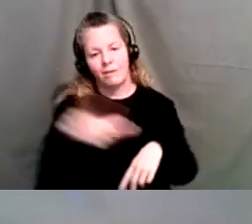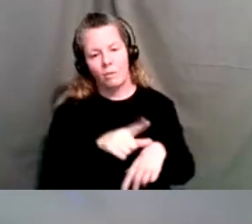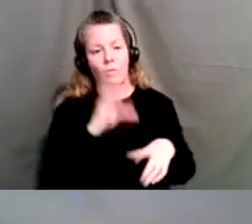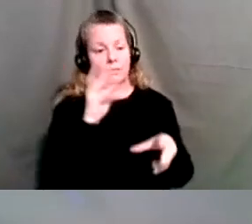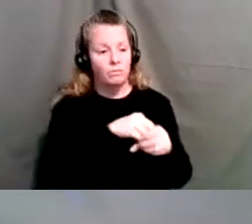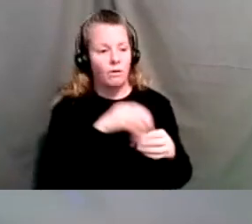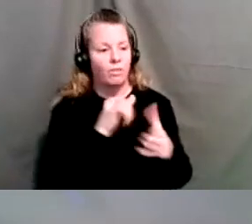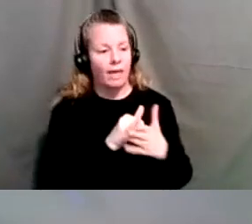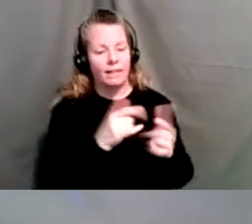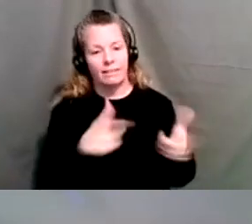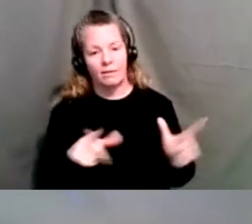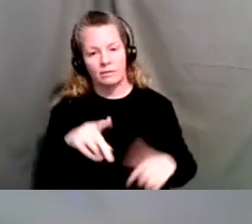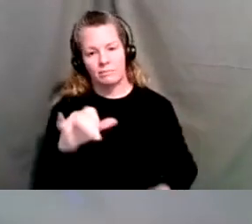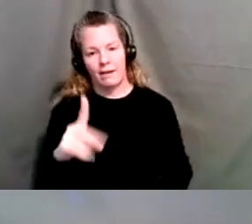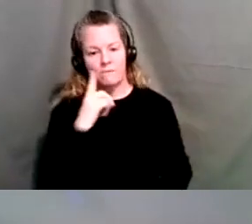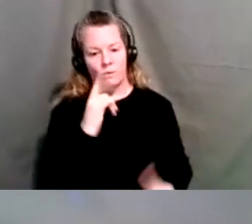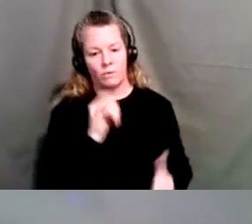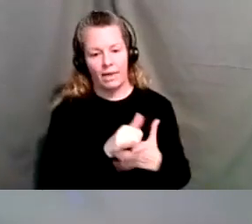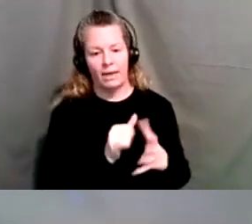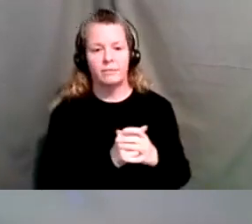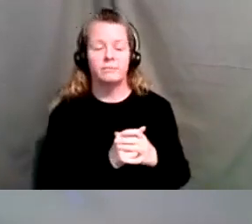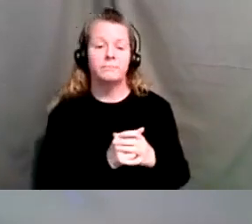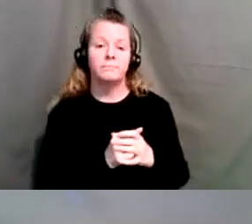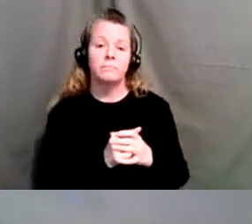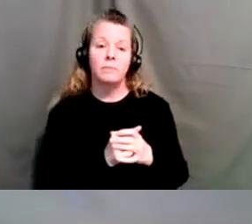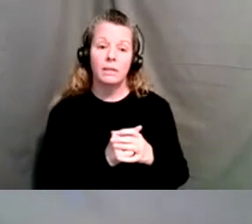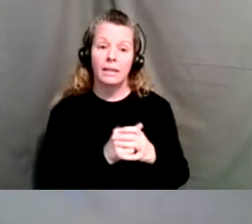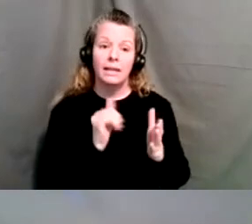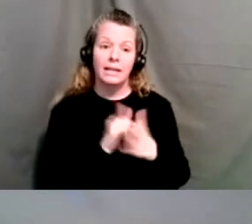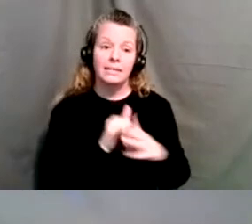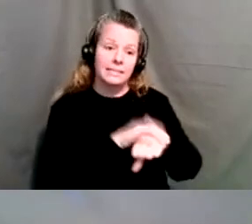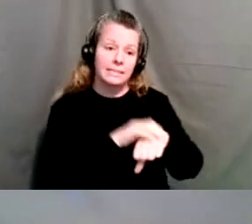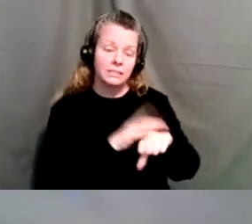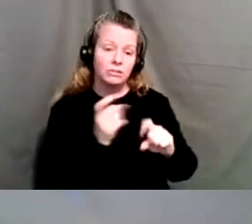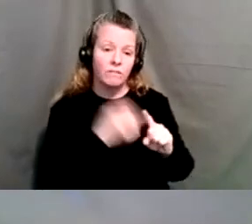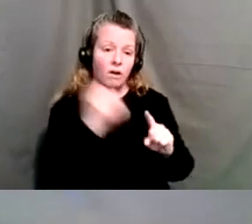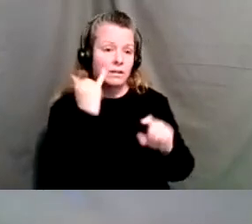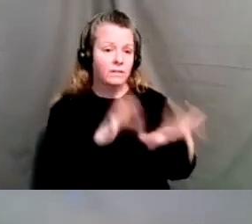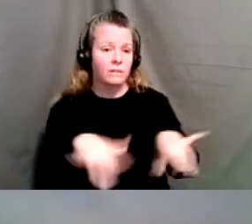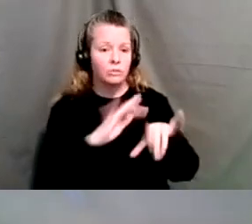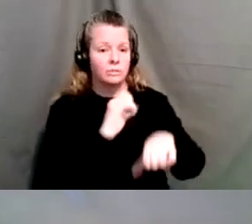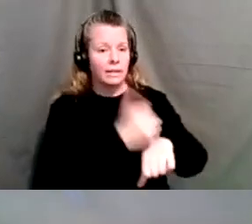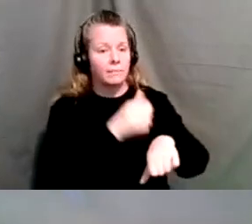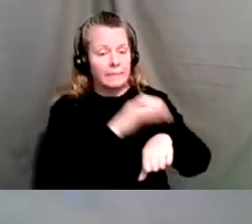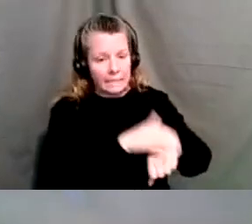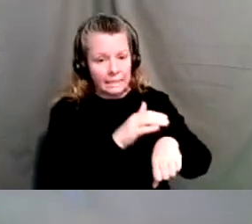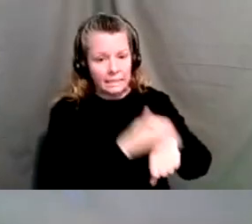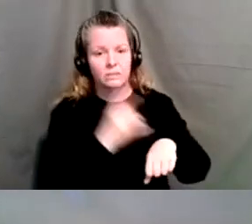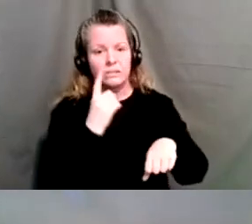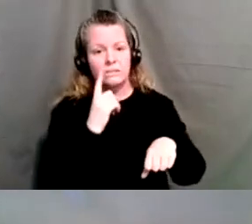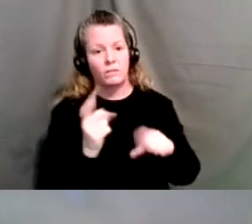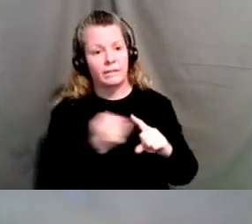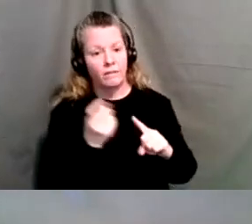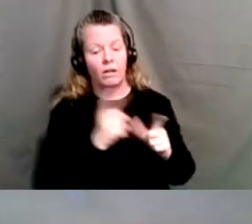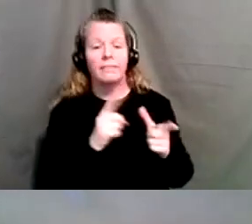pack for it. Like, it has English as a default if your computer is set up in English by default. And then you can download